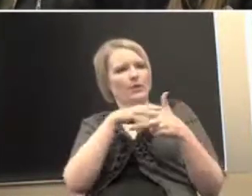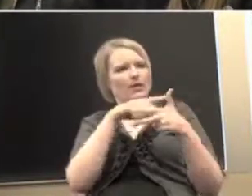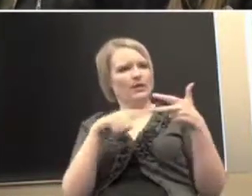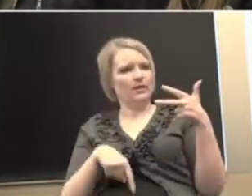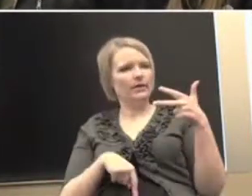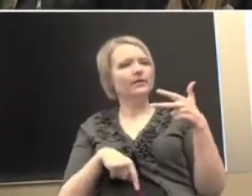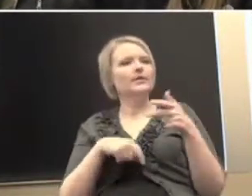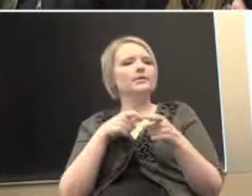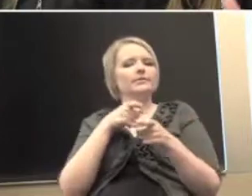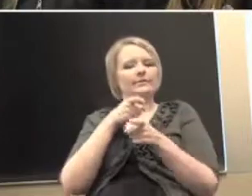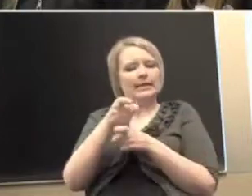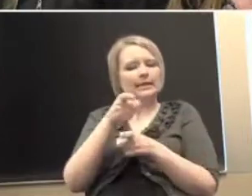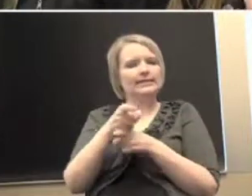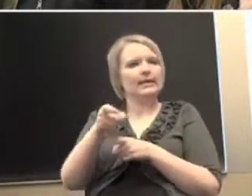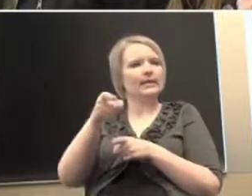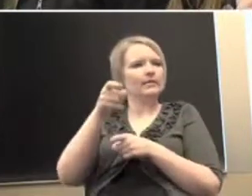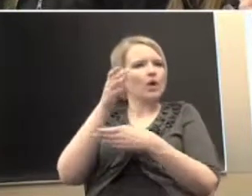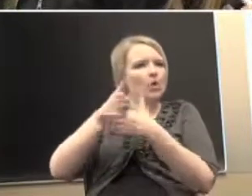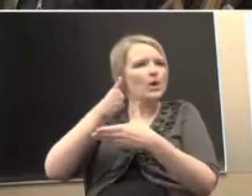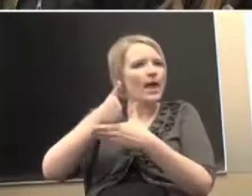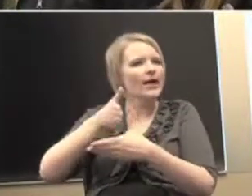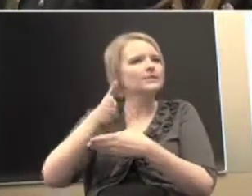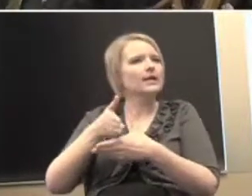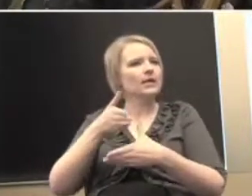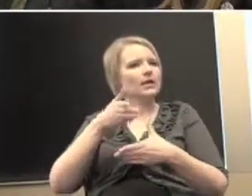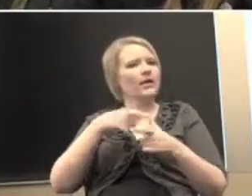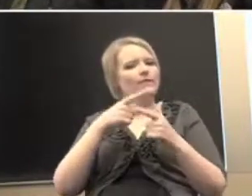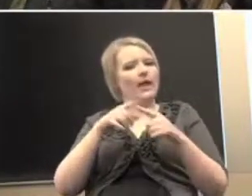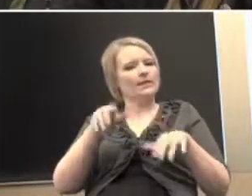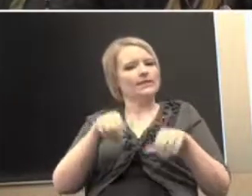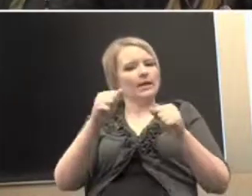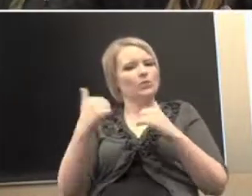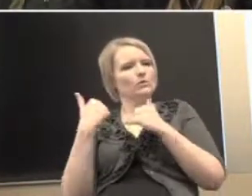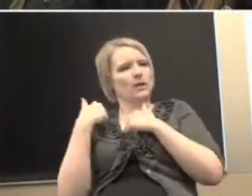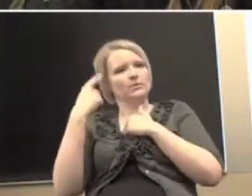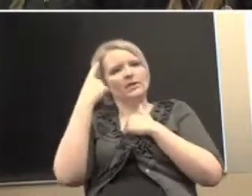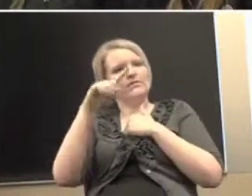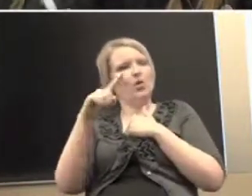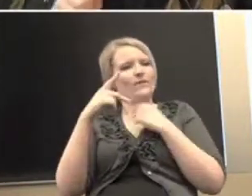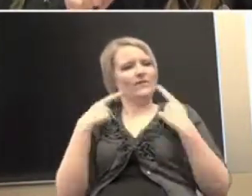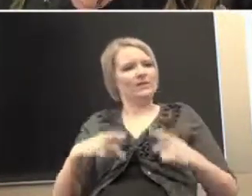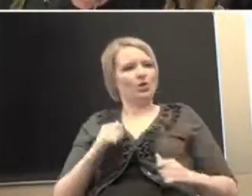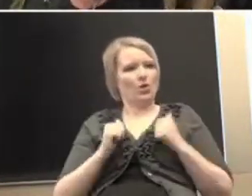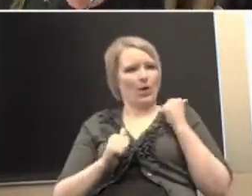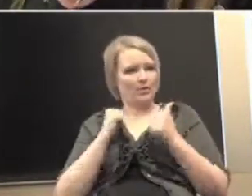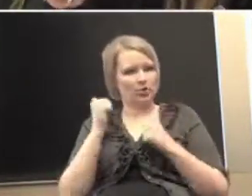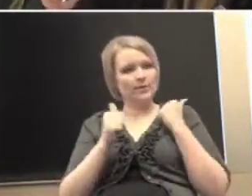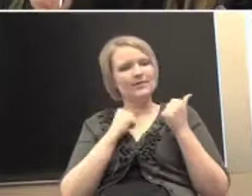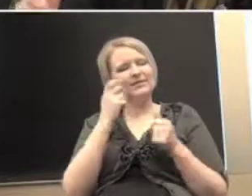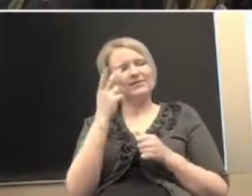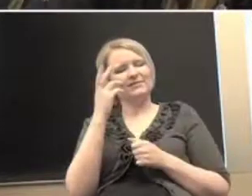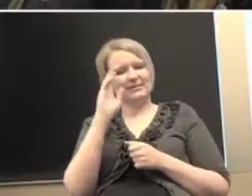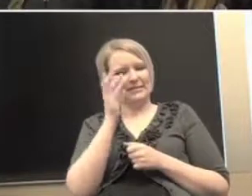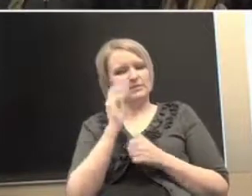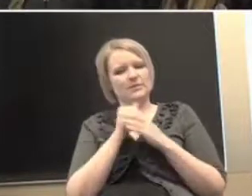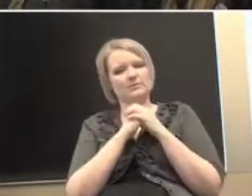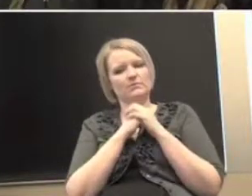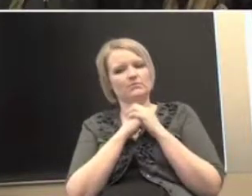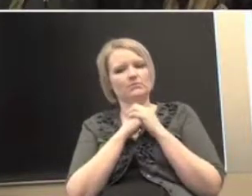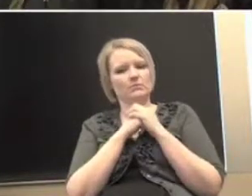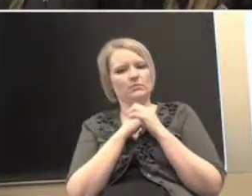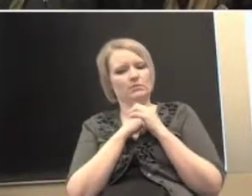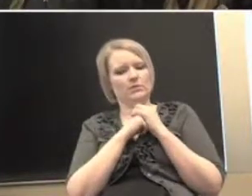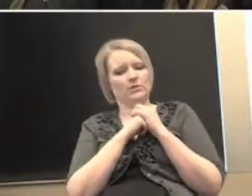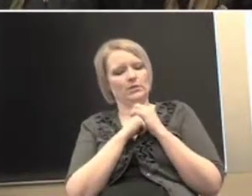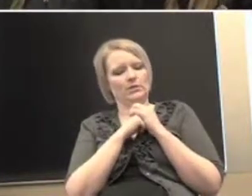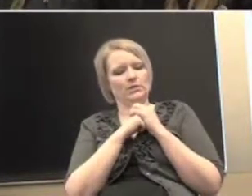like the teasing and harassing, and then he had the taking responsibility and the physical aggression, it seemed to us as though the